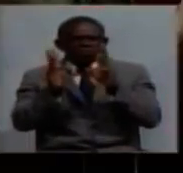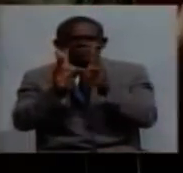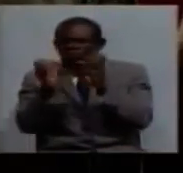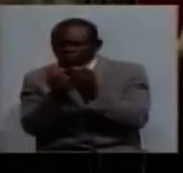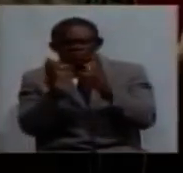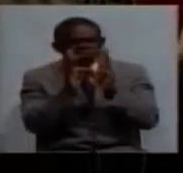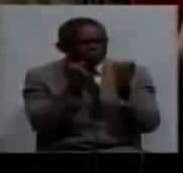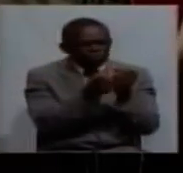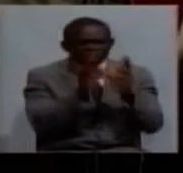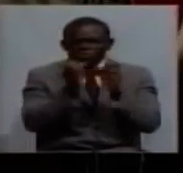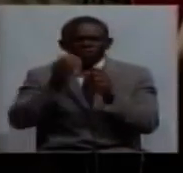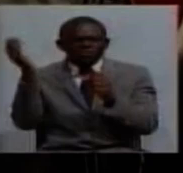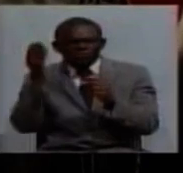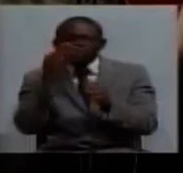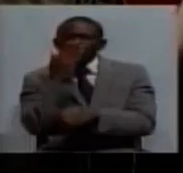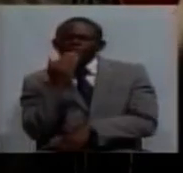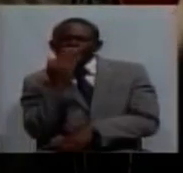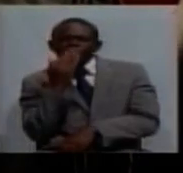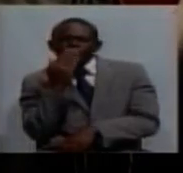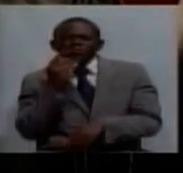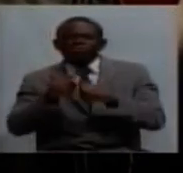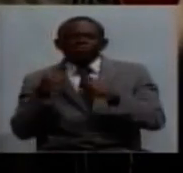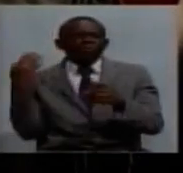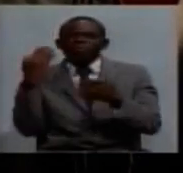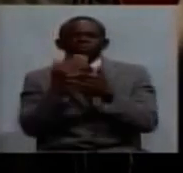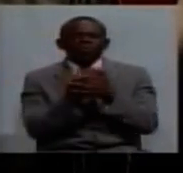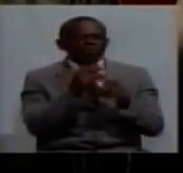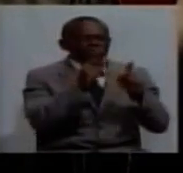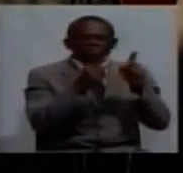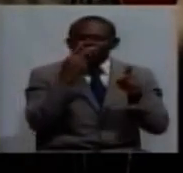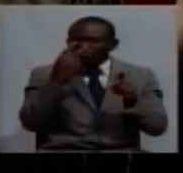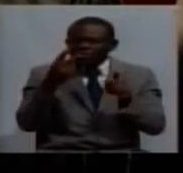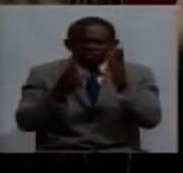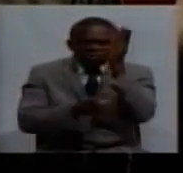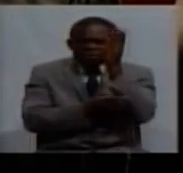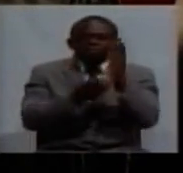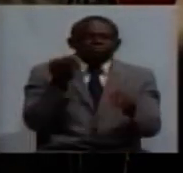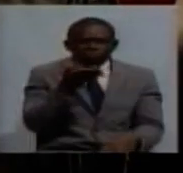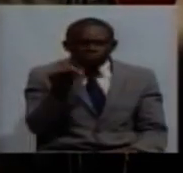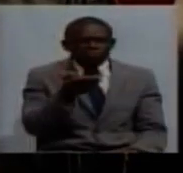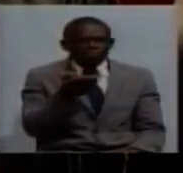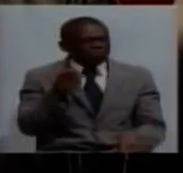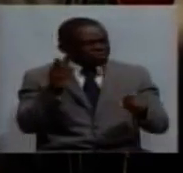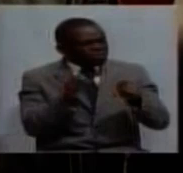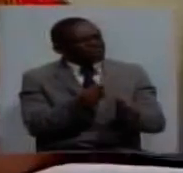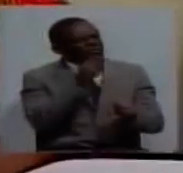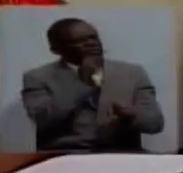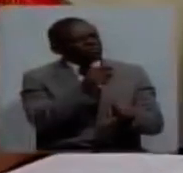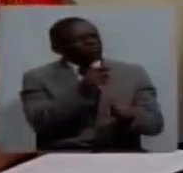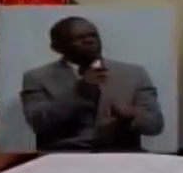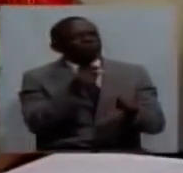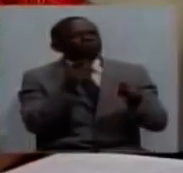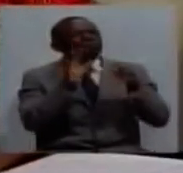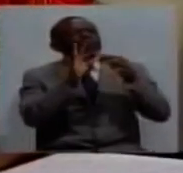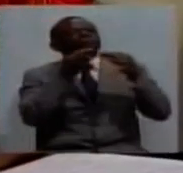and a lot of stories. What makes your reign any different? Because